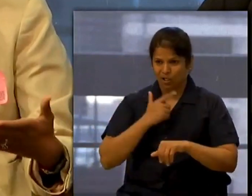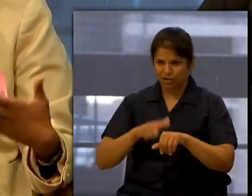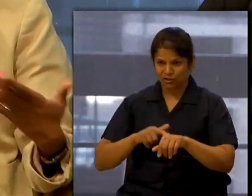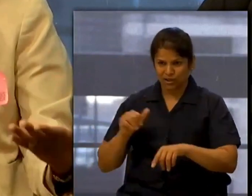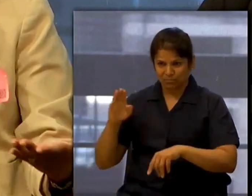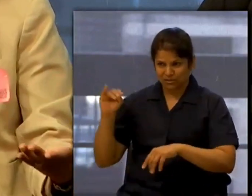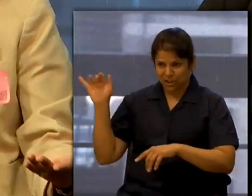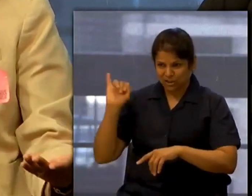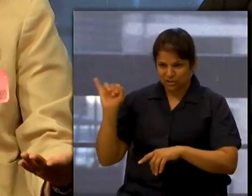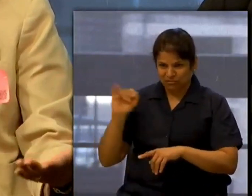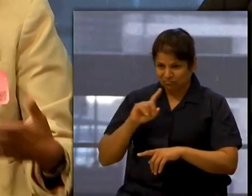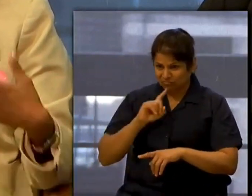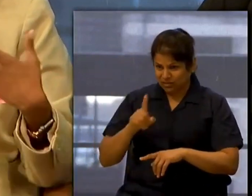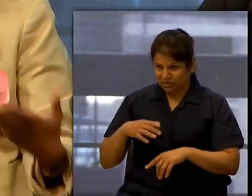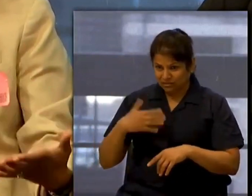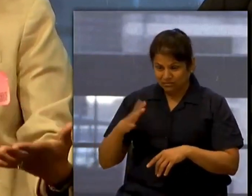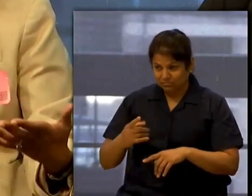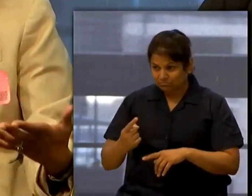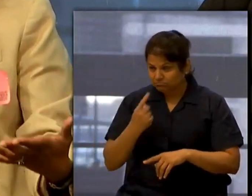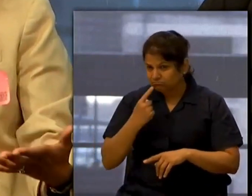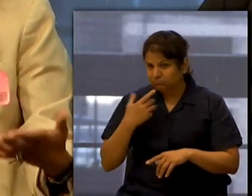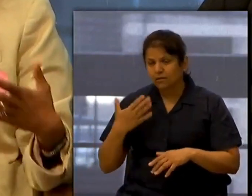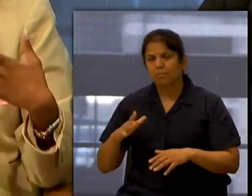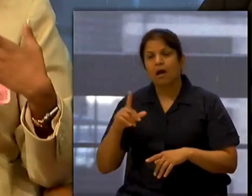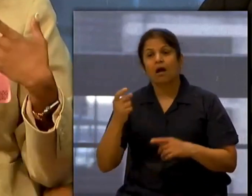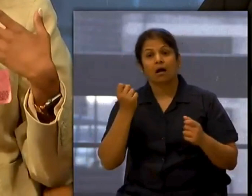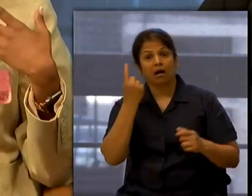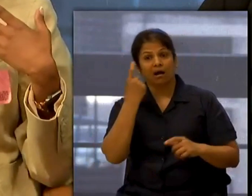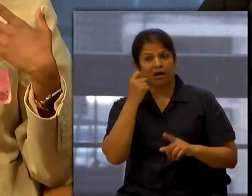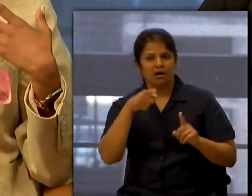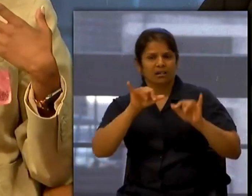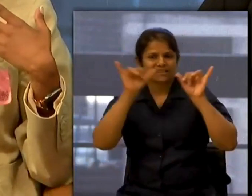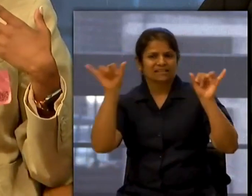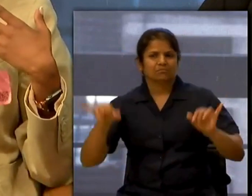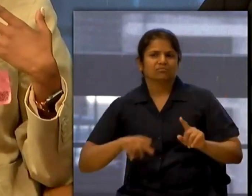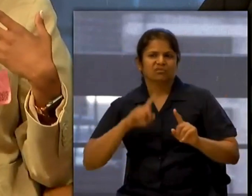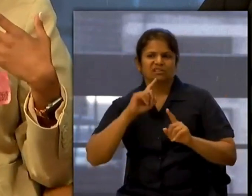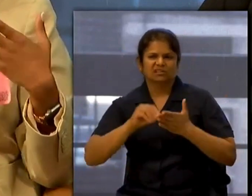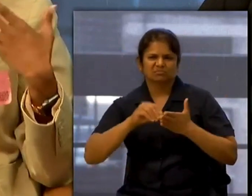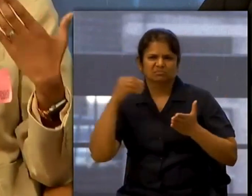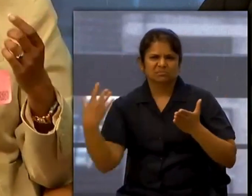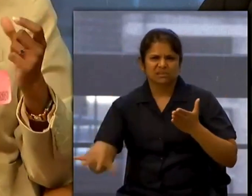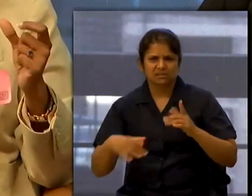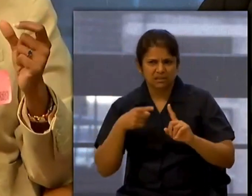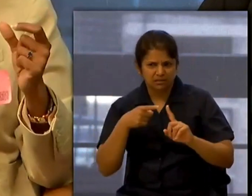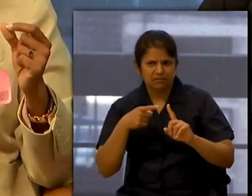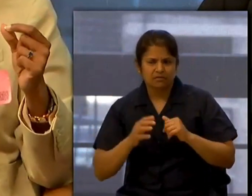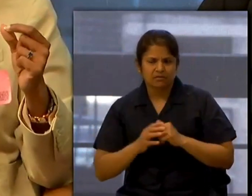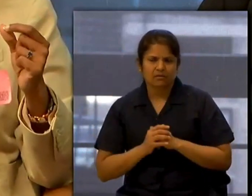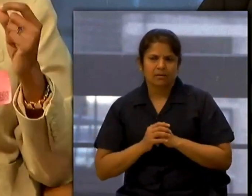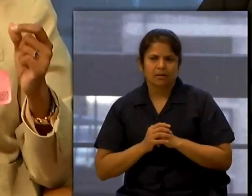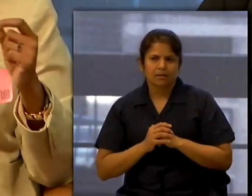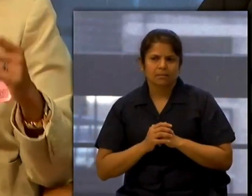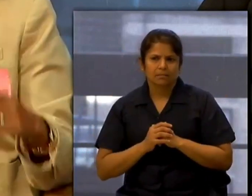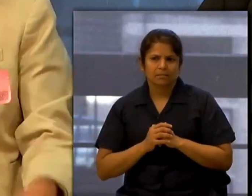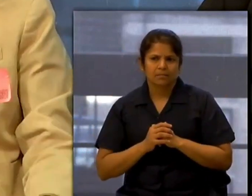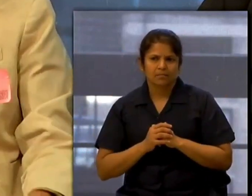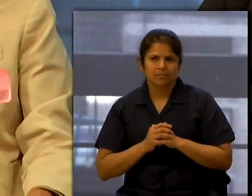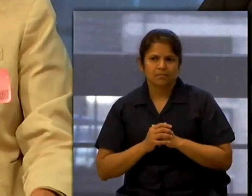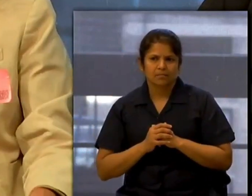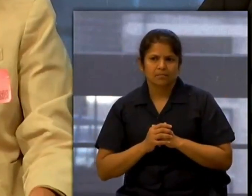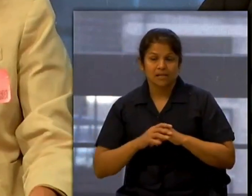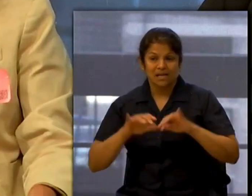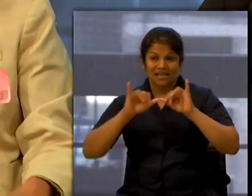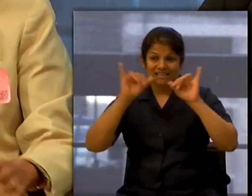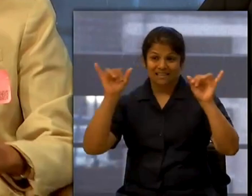the system that it's based off of is incredibly expensive and just very limited in terms of what someone